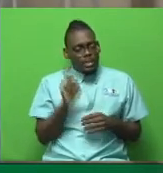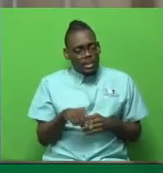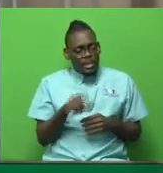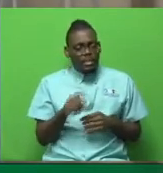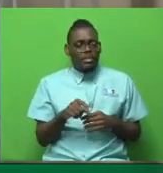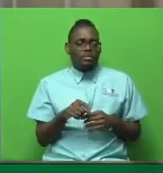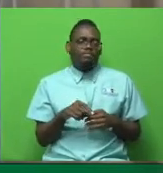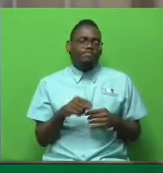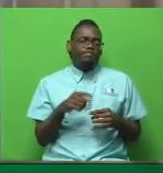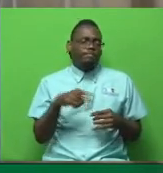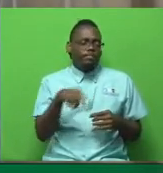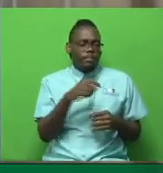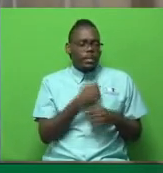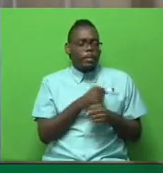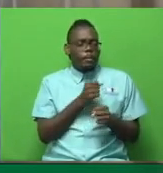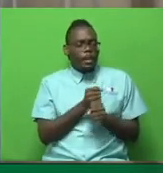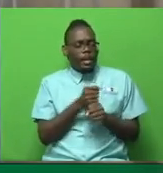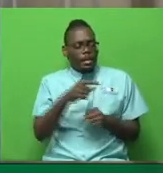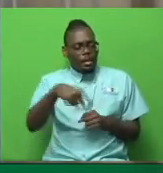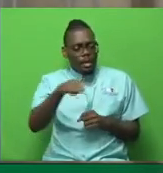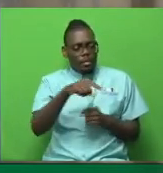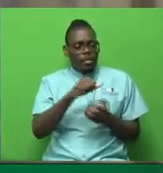corruption and mismanagement